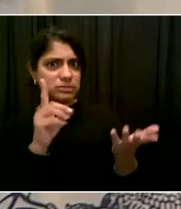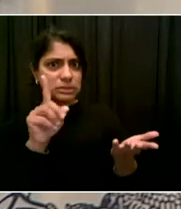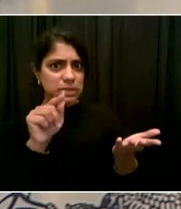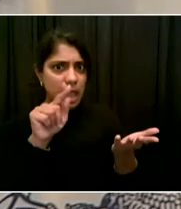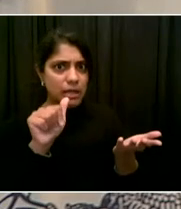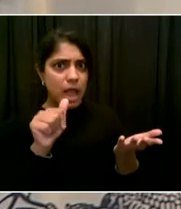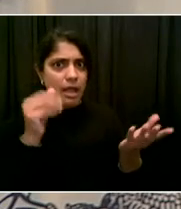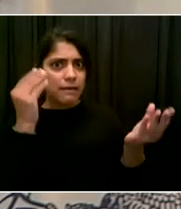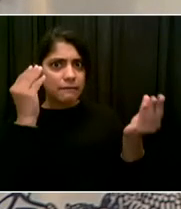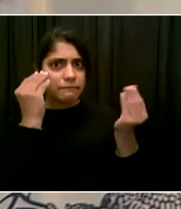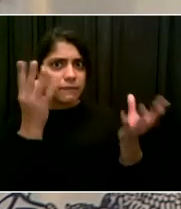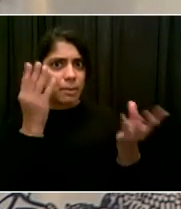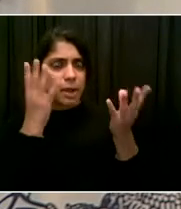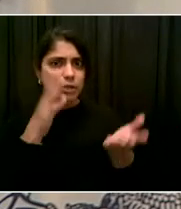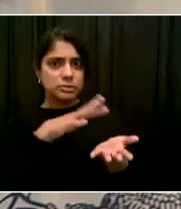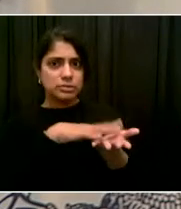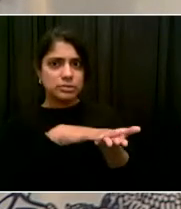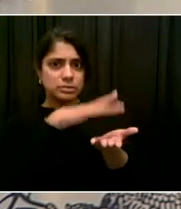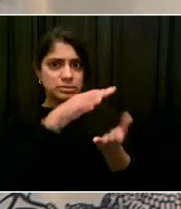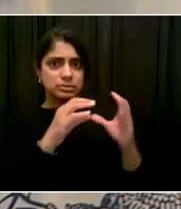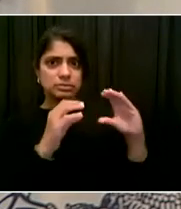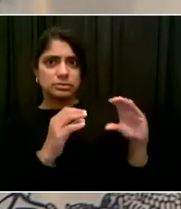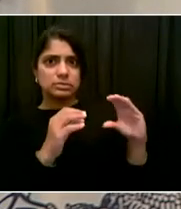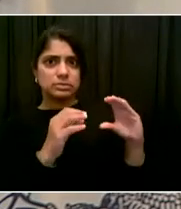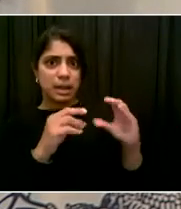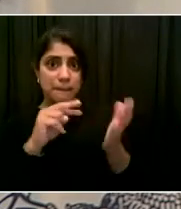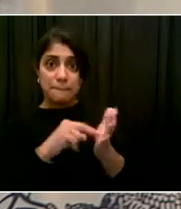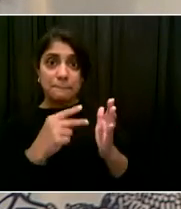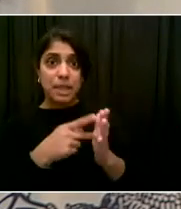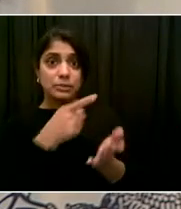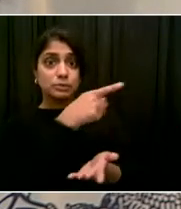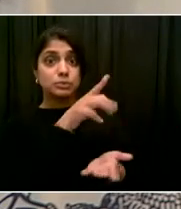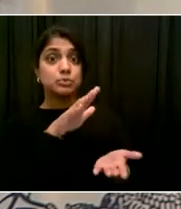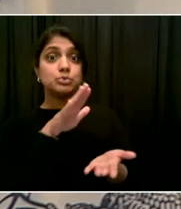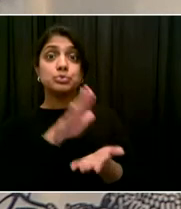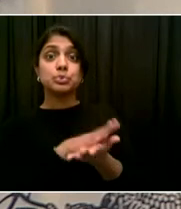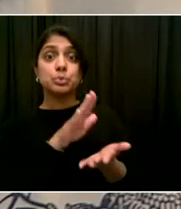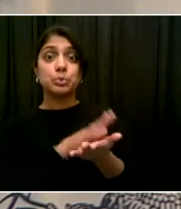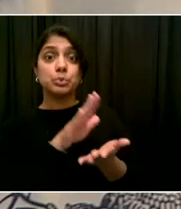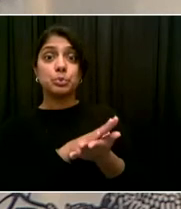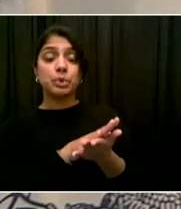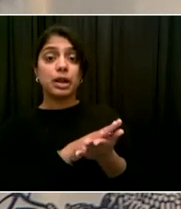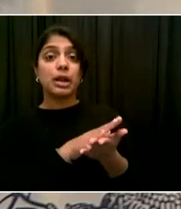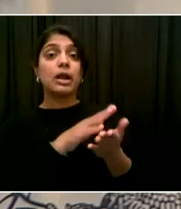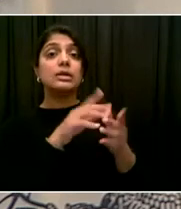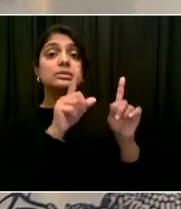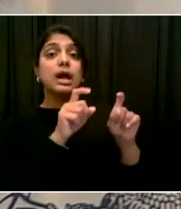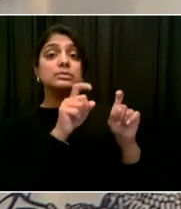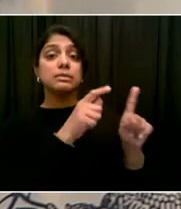for testing. Well, really interesting question, Elizabeth, and thank you. And, you know, I will say